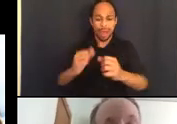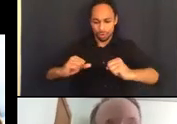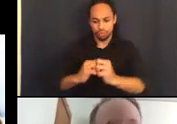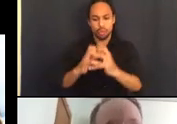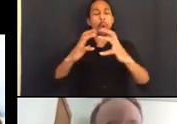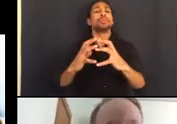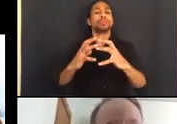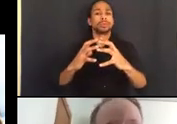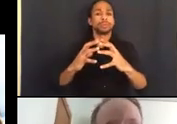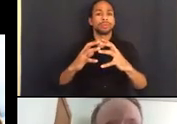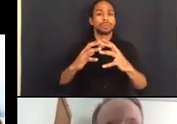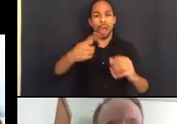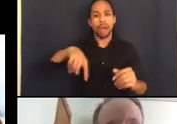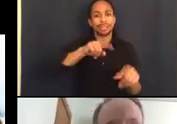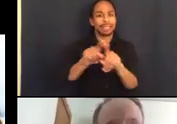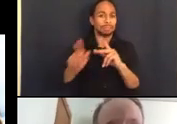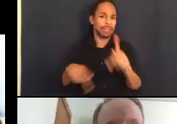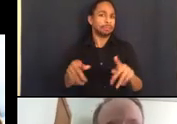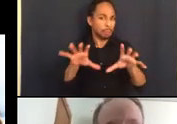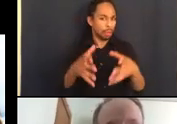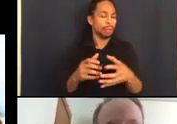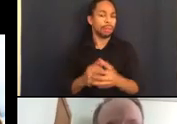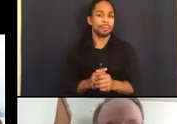our awareness and